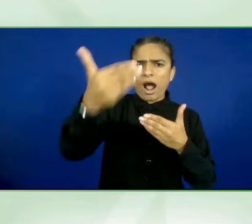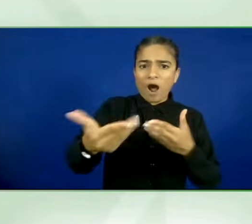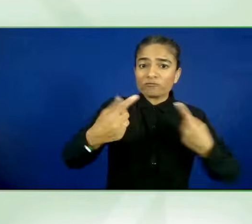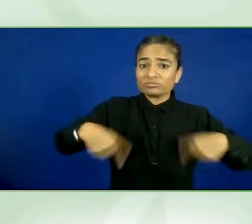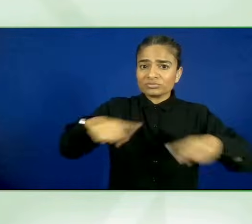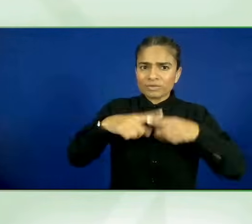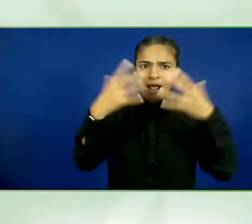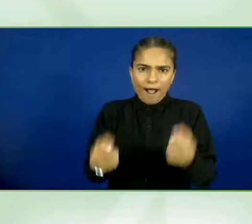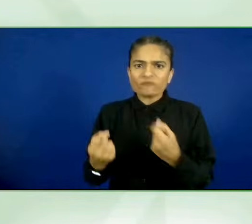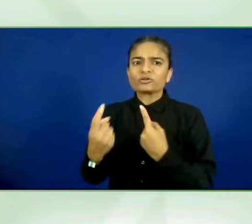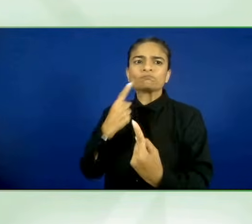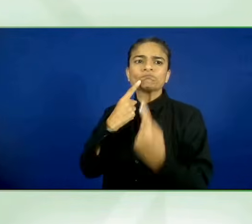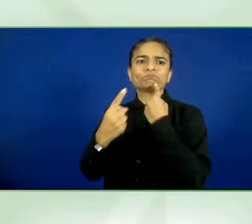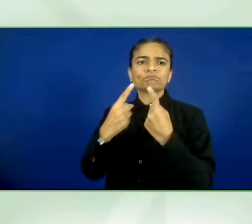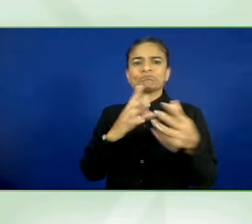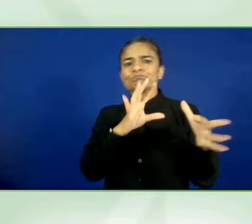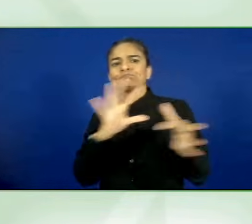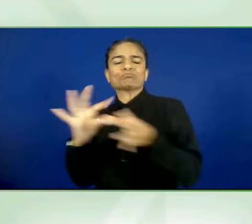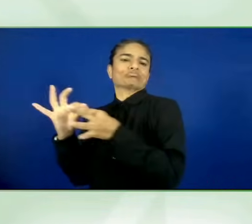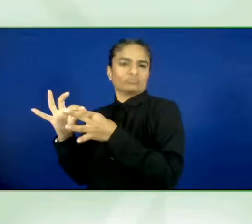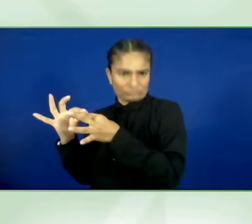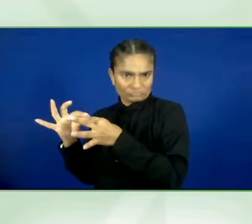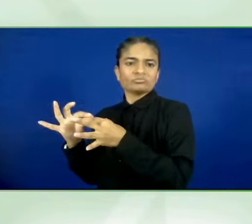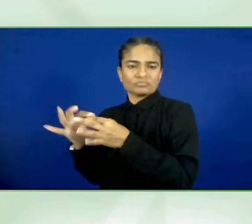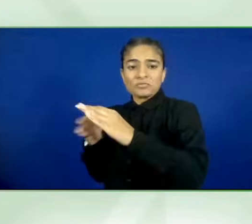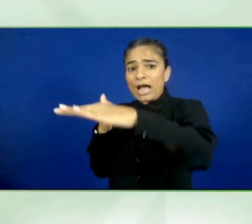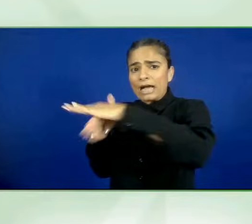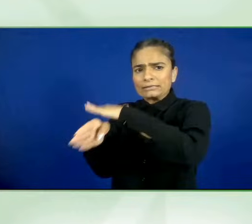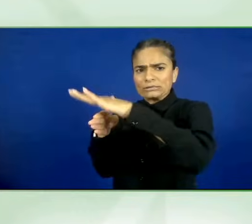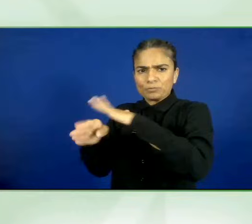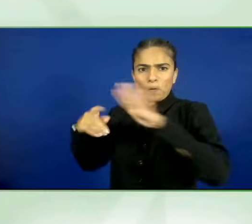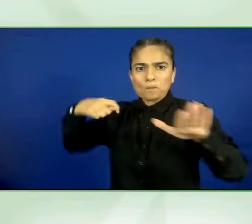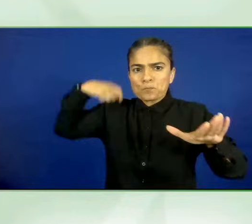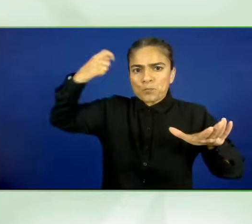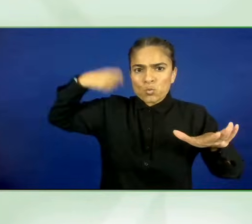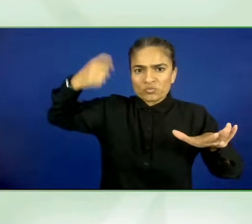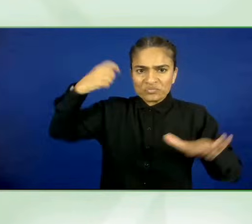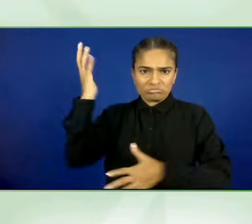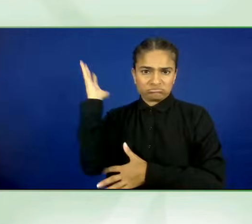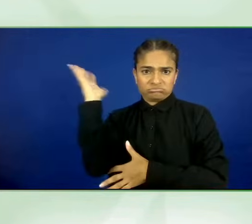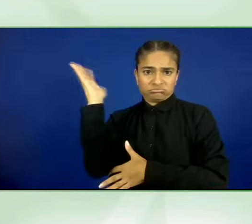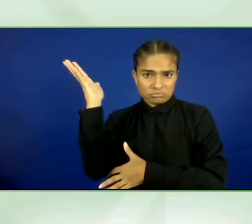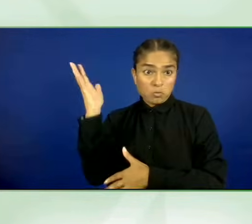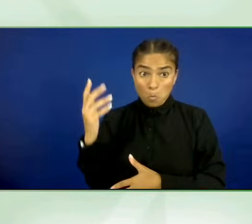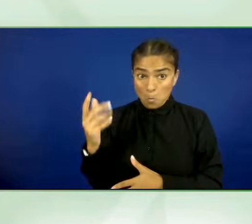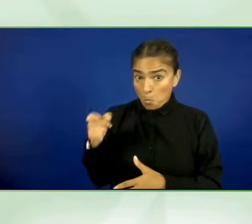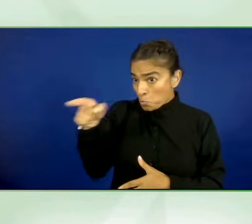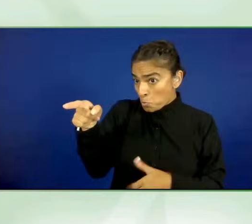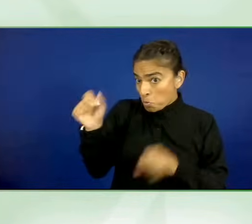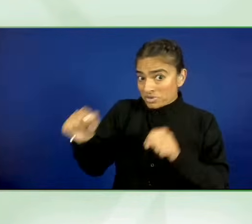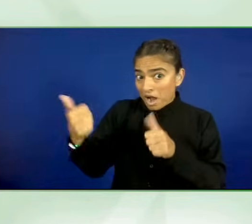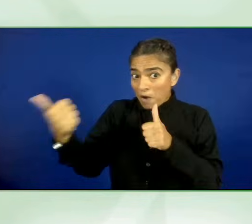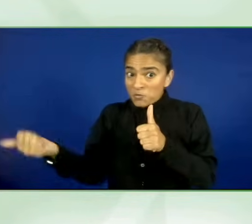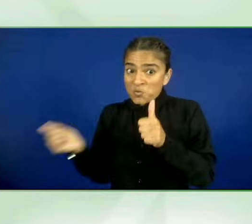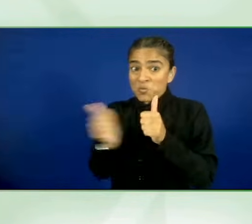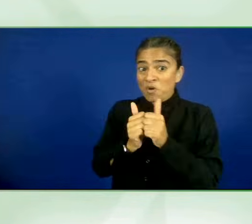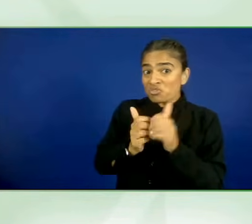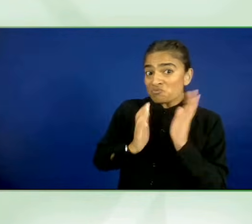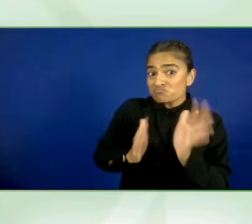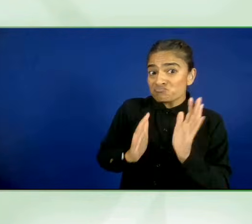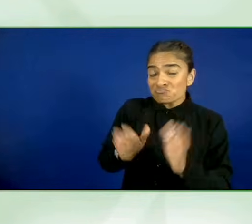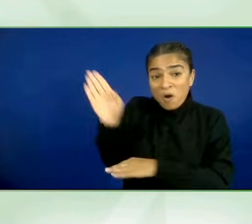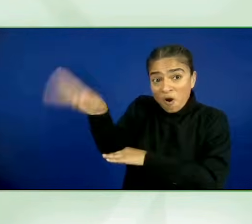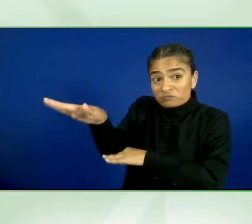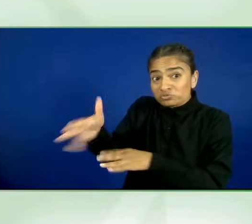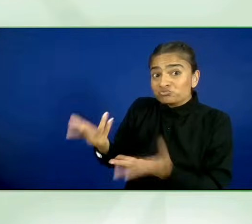to accessible cinema and presentation of films, so I hope that you can join us again in the afternoon. And since we have another